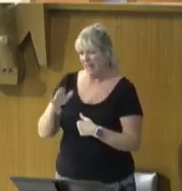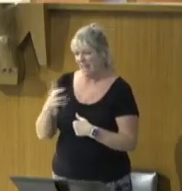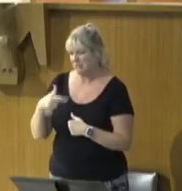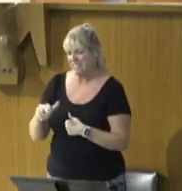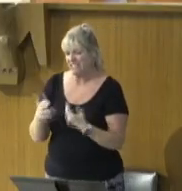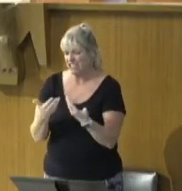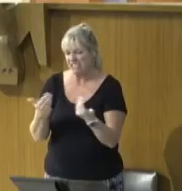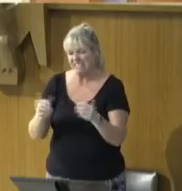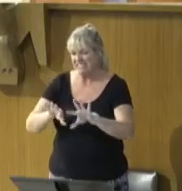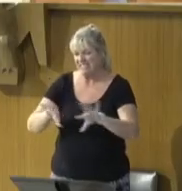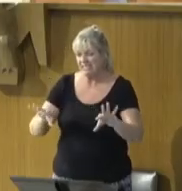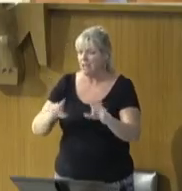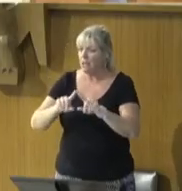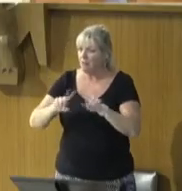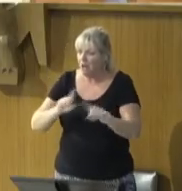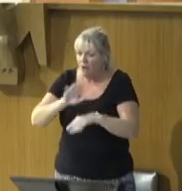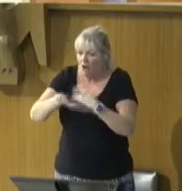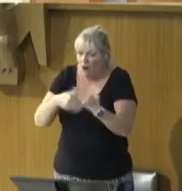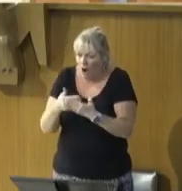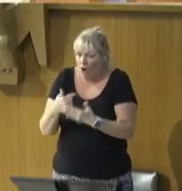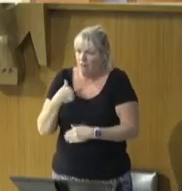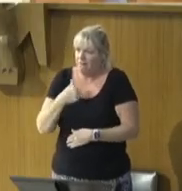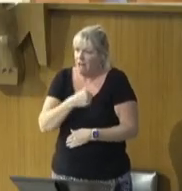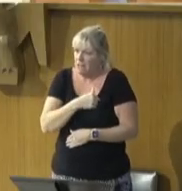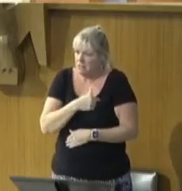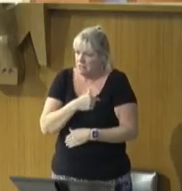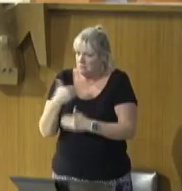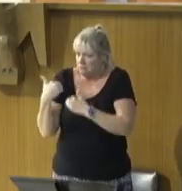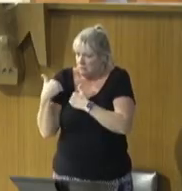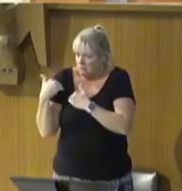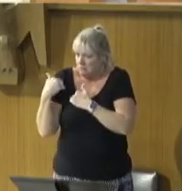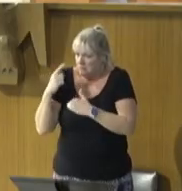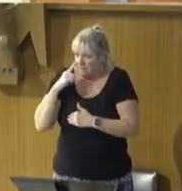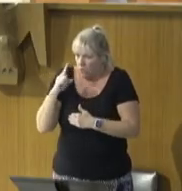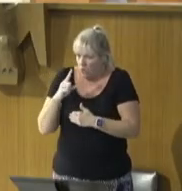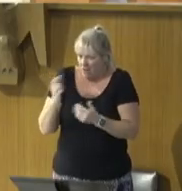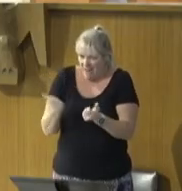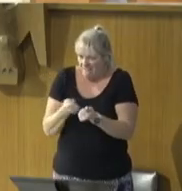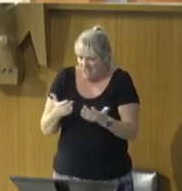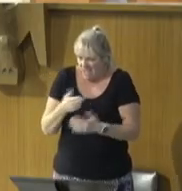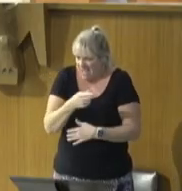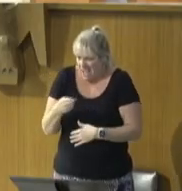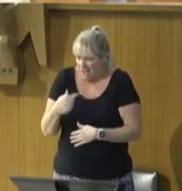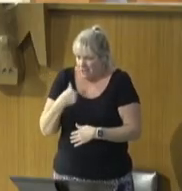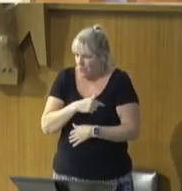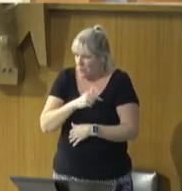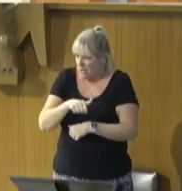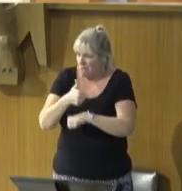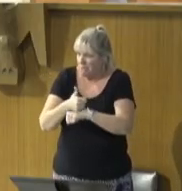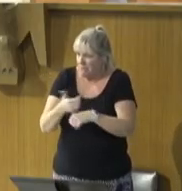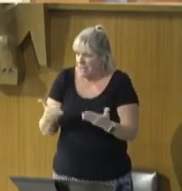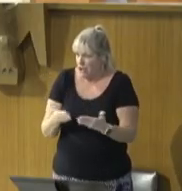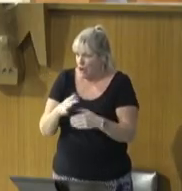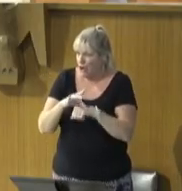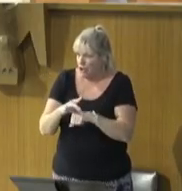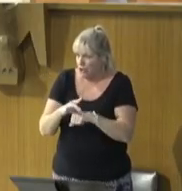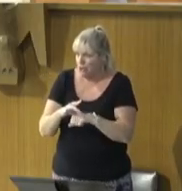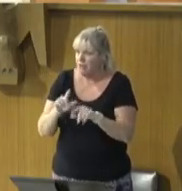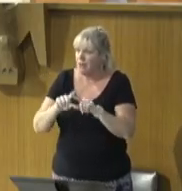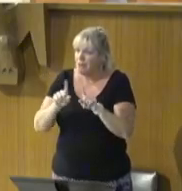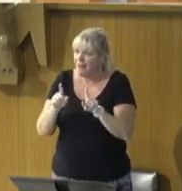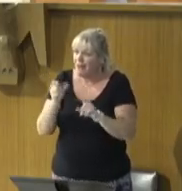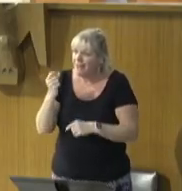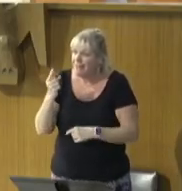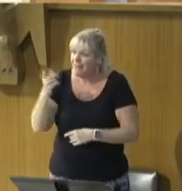are all complicit for the hells that we have created here on earth. But the grace of God